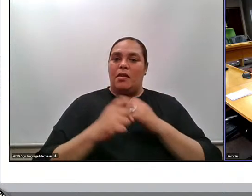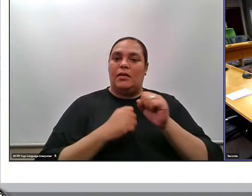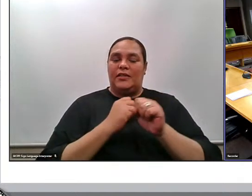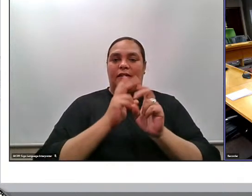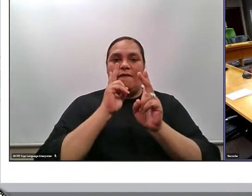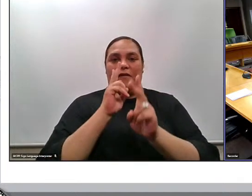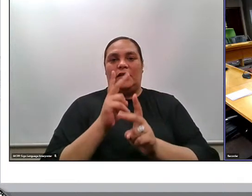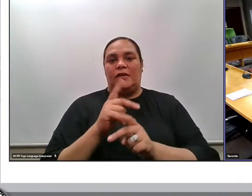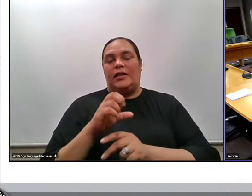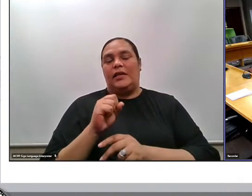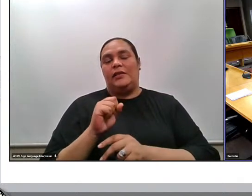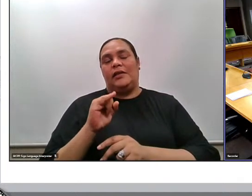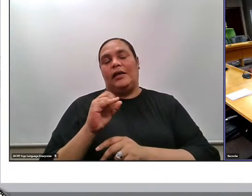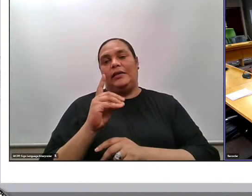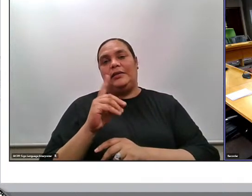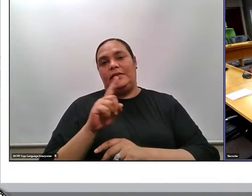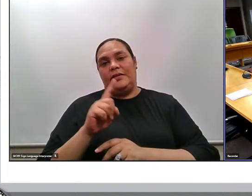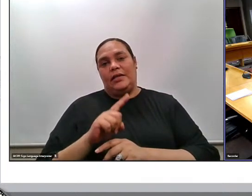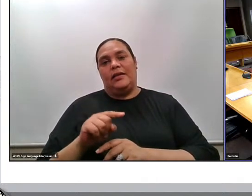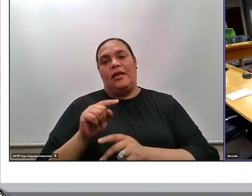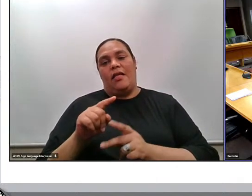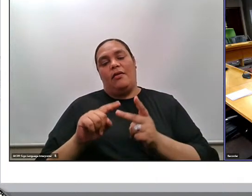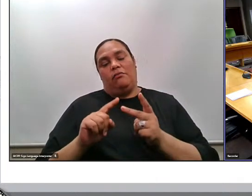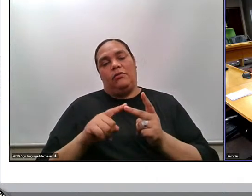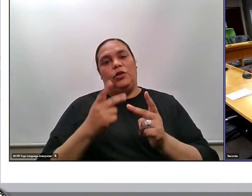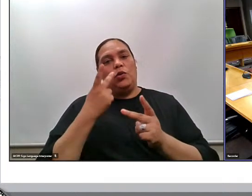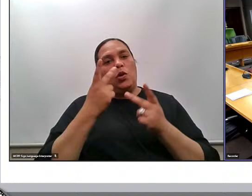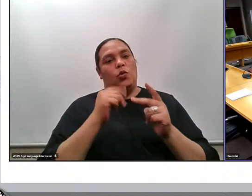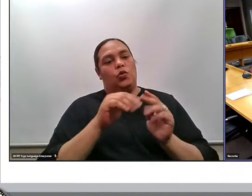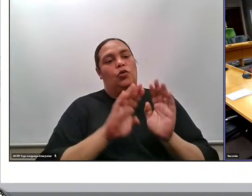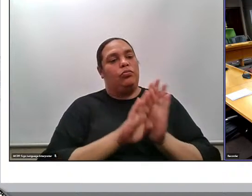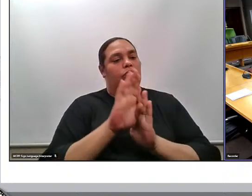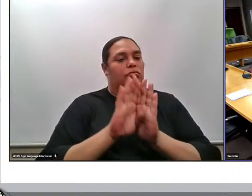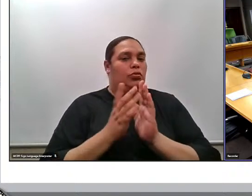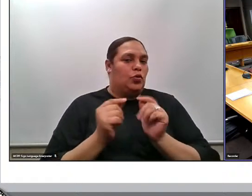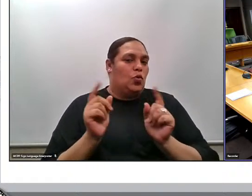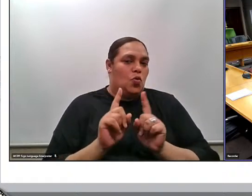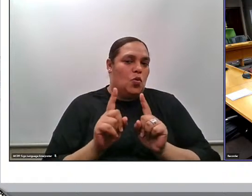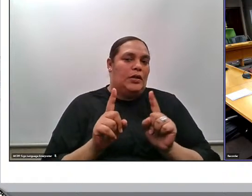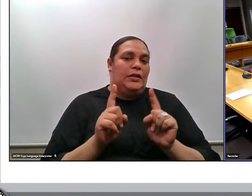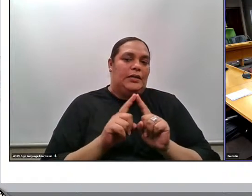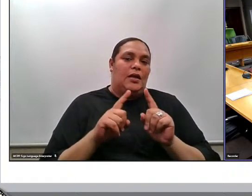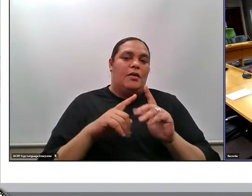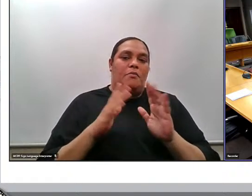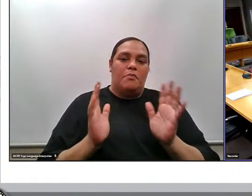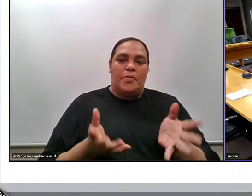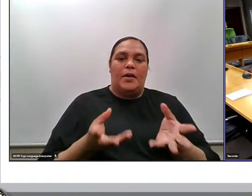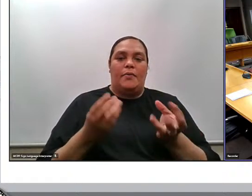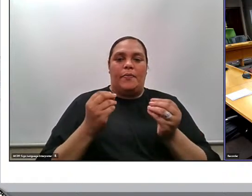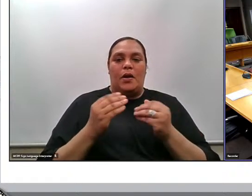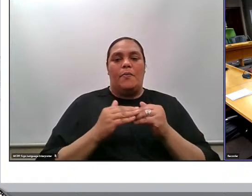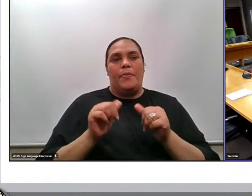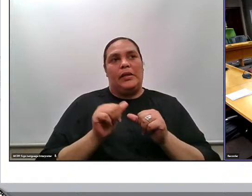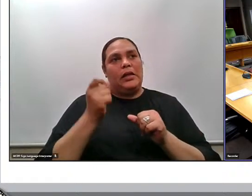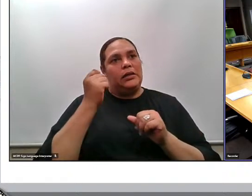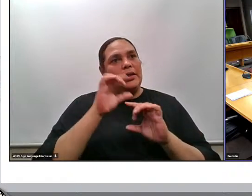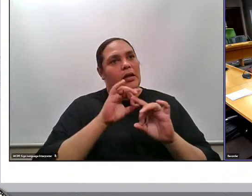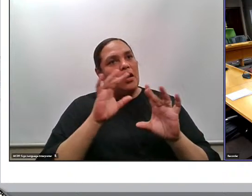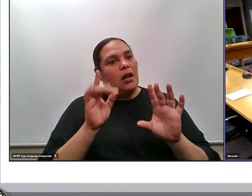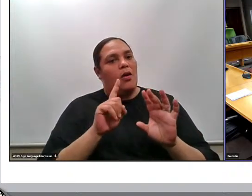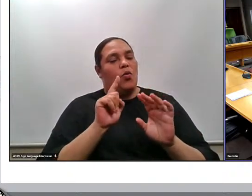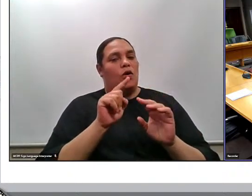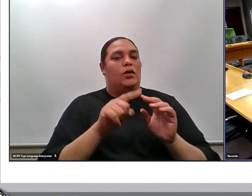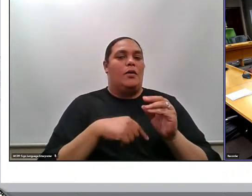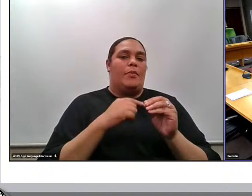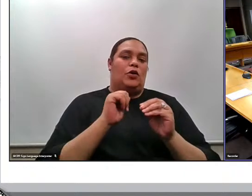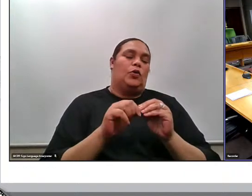visits the SIDZ and ASEZ to have a look at the progress made and also to just get a better understanding, particularly with